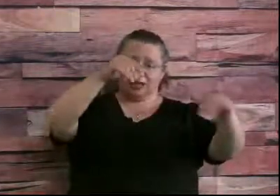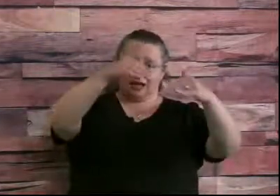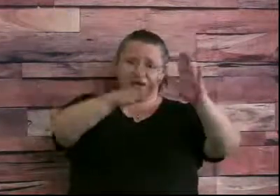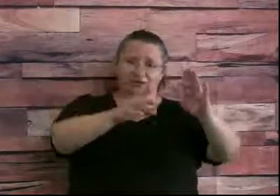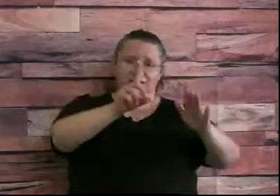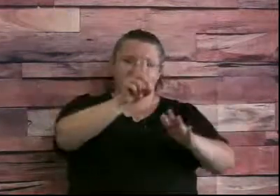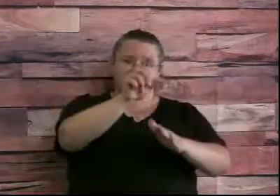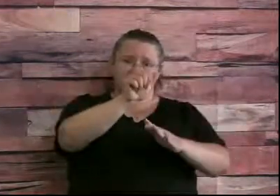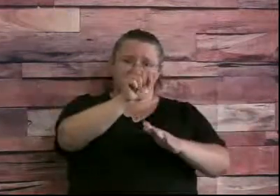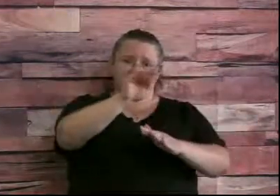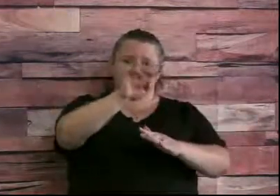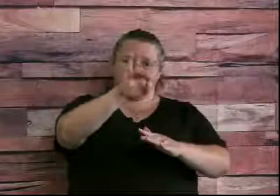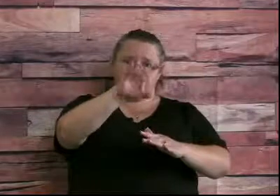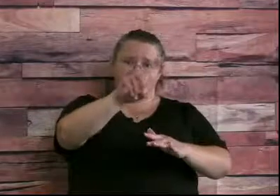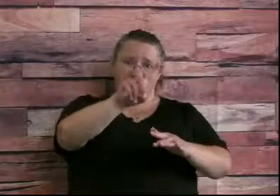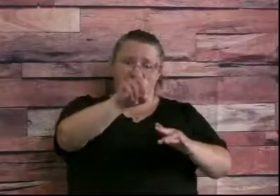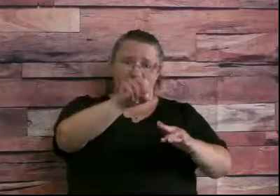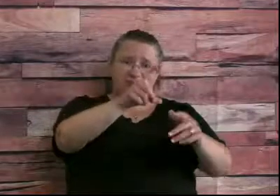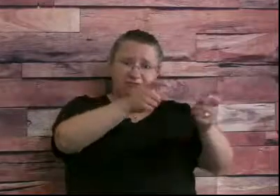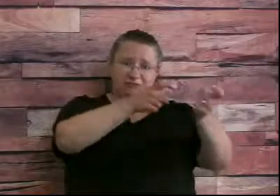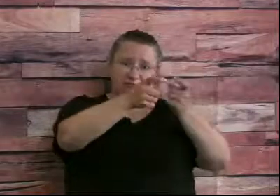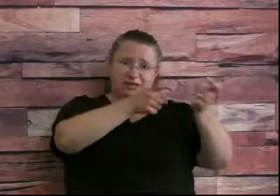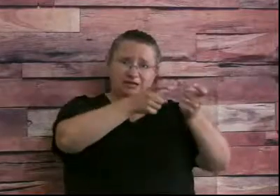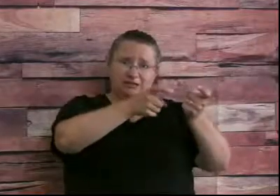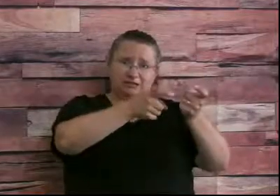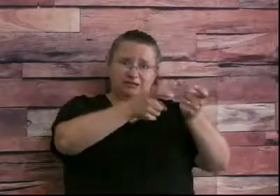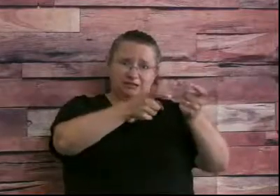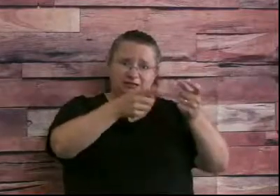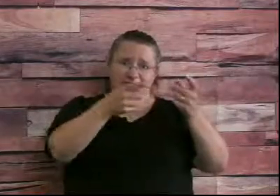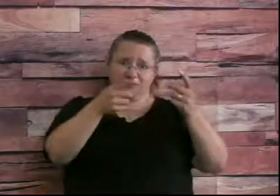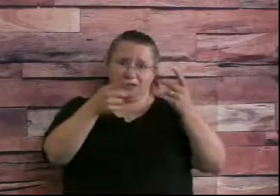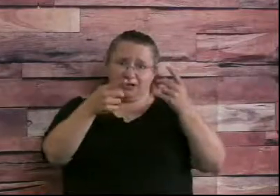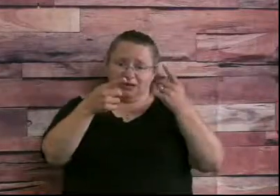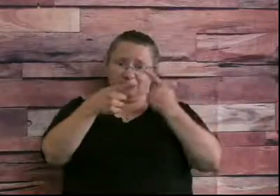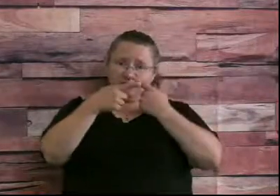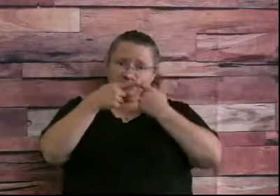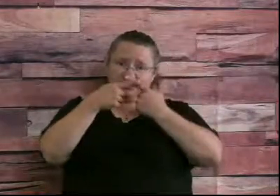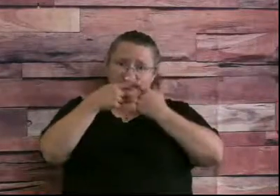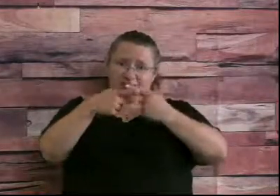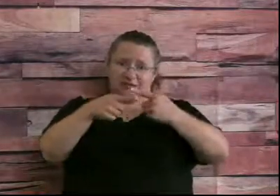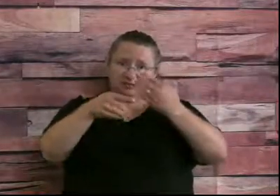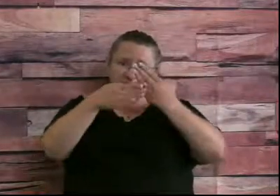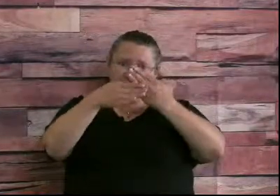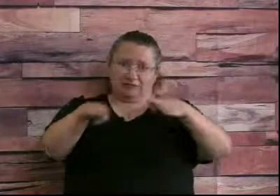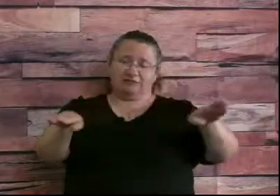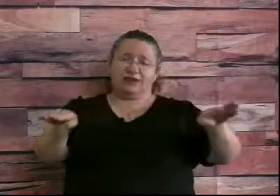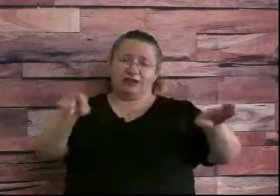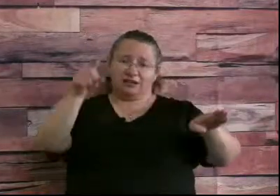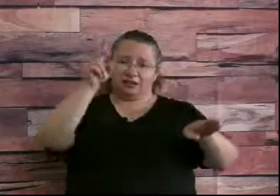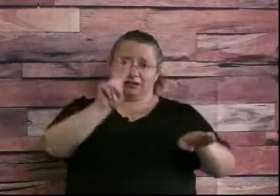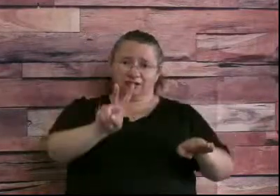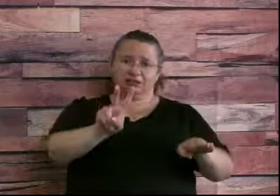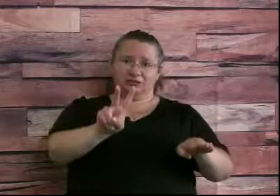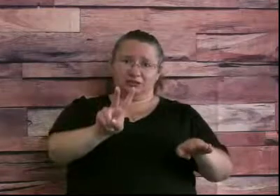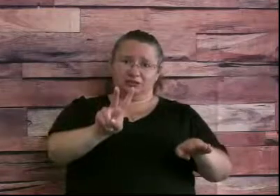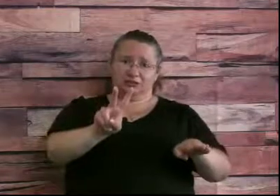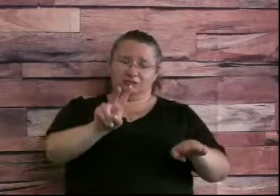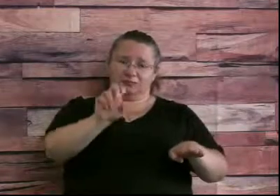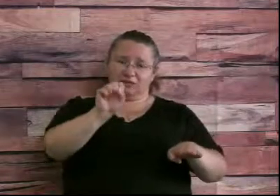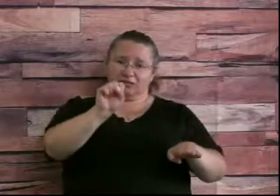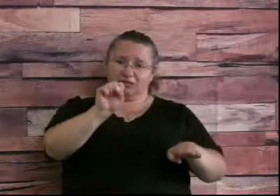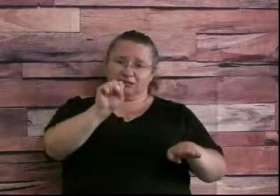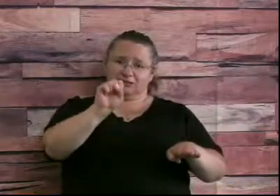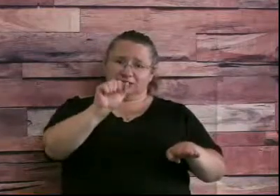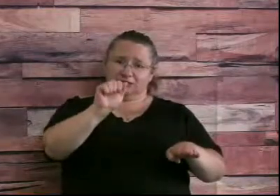remained king over Israel, but the kingdom was divided in two because of Solomon's sin, and the